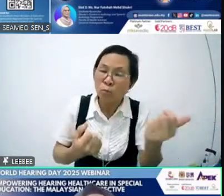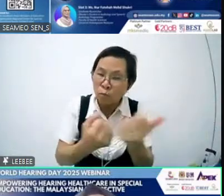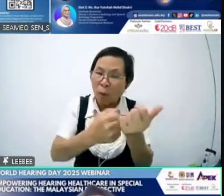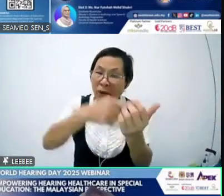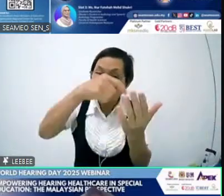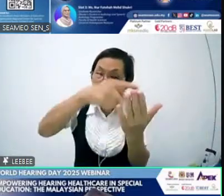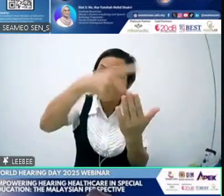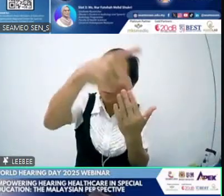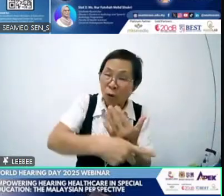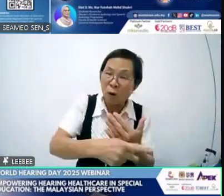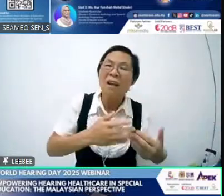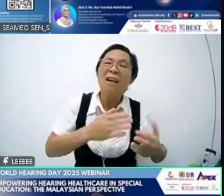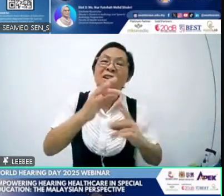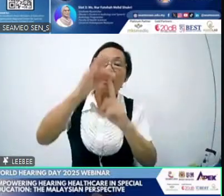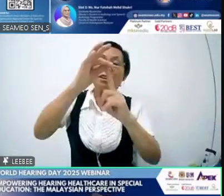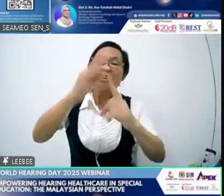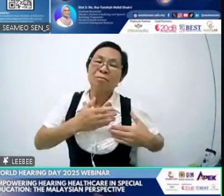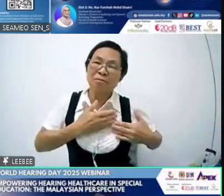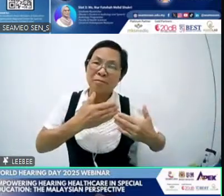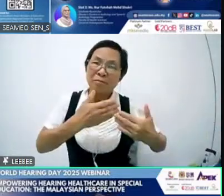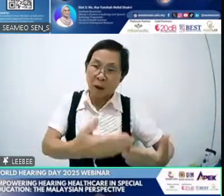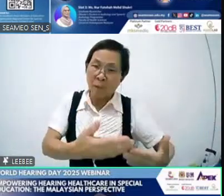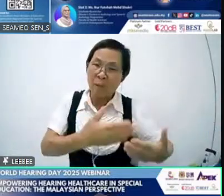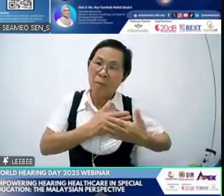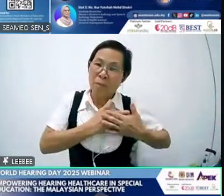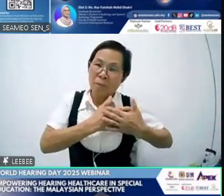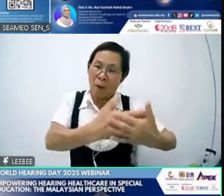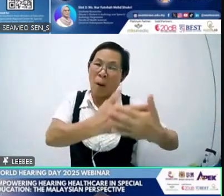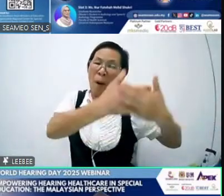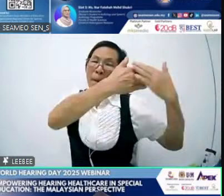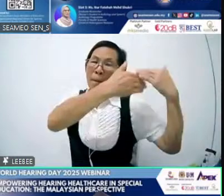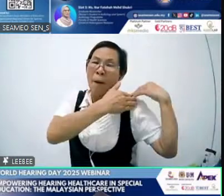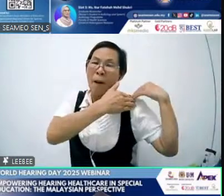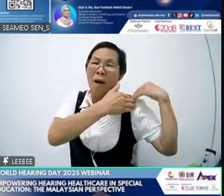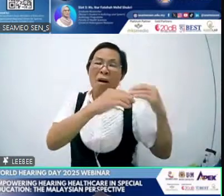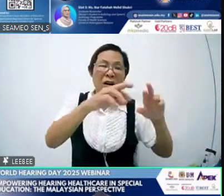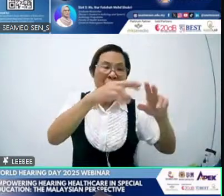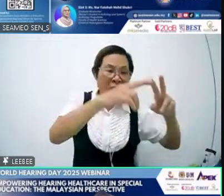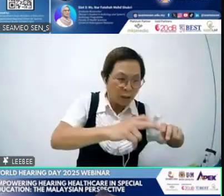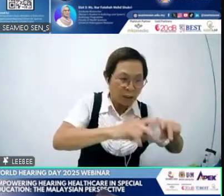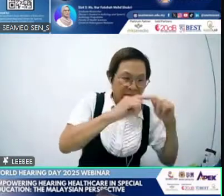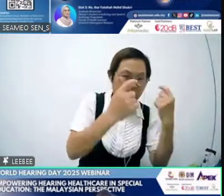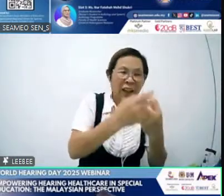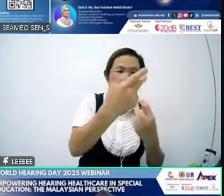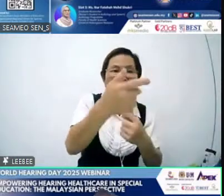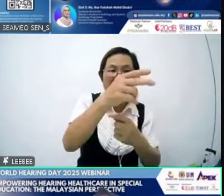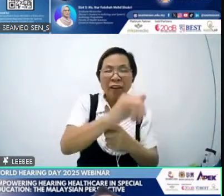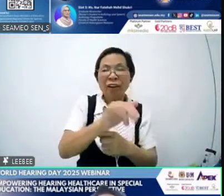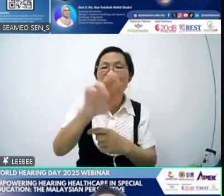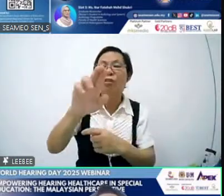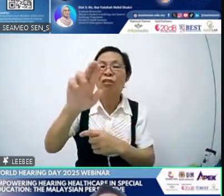special dedication goes to our research team, Hanim, Firdaus, Izzati, and Alicia.